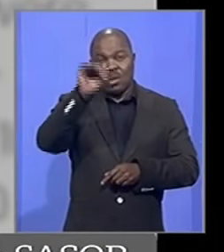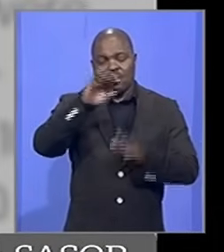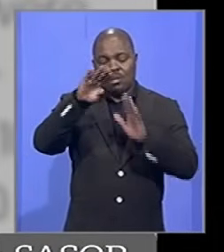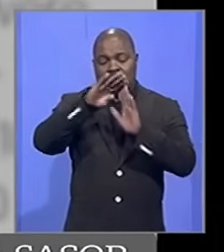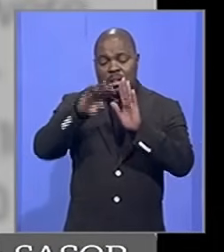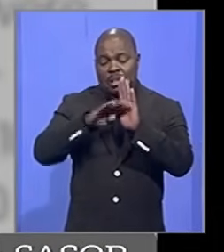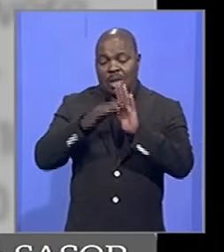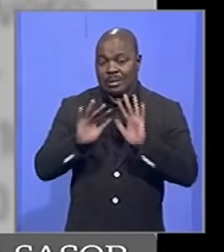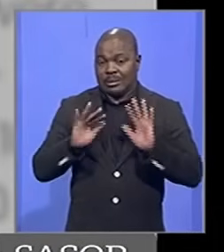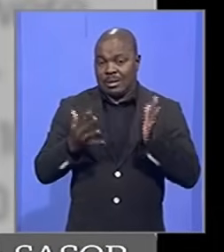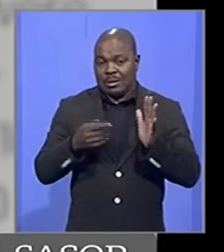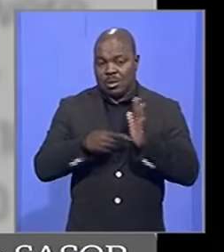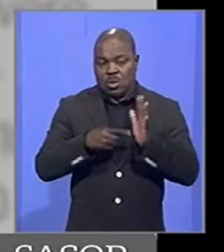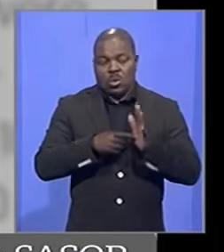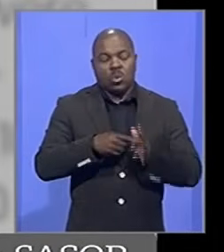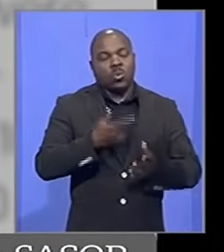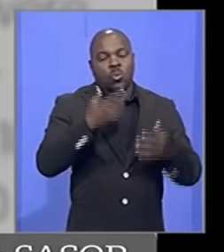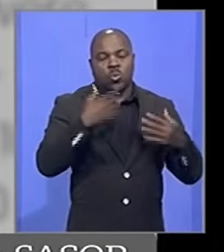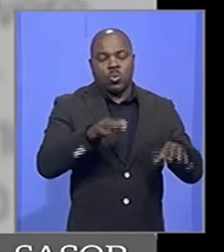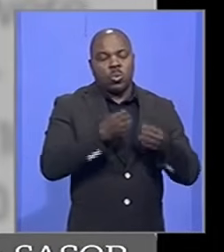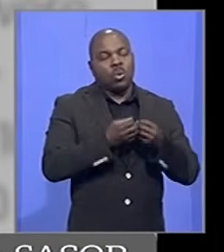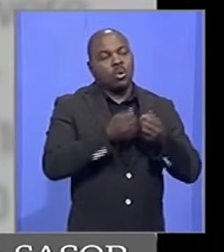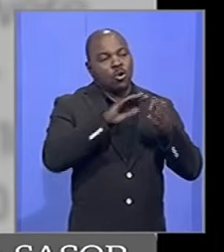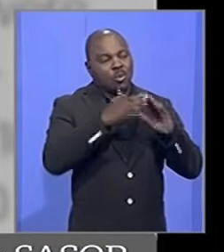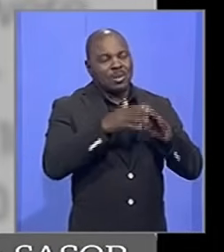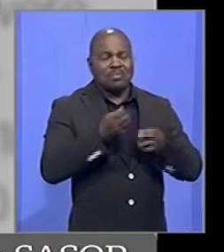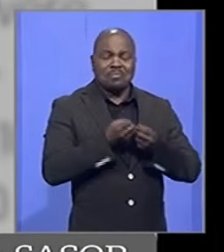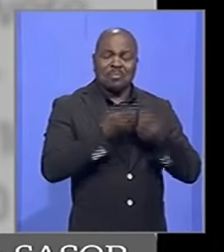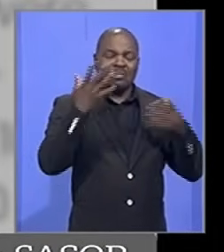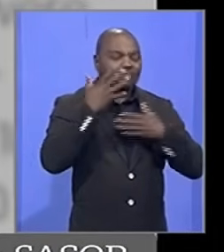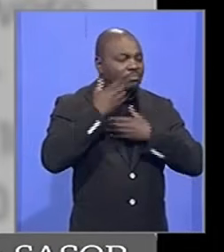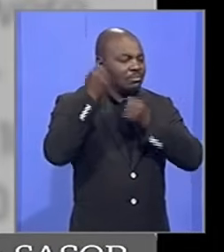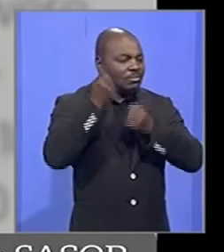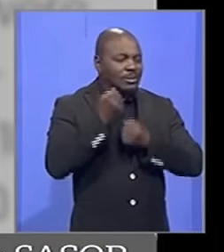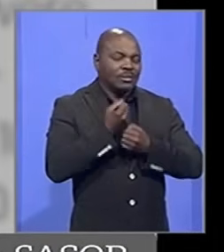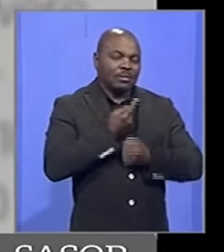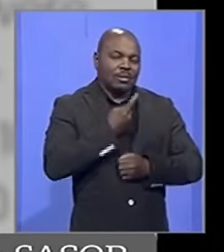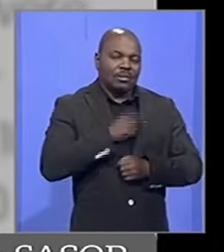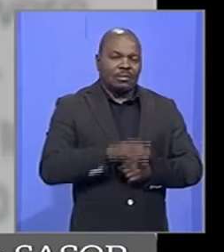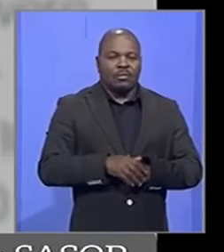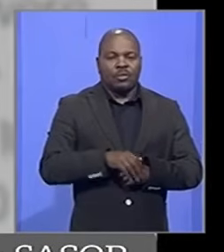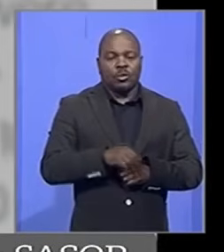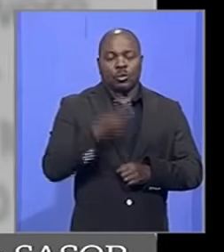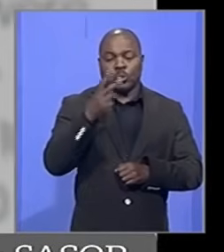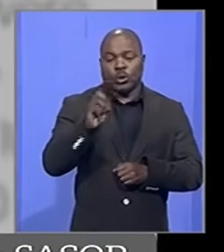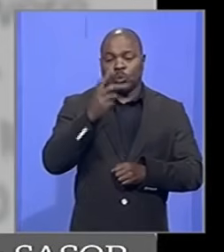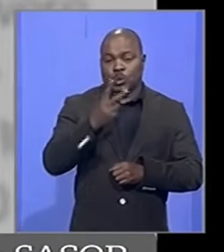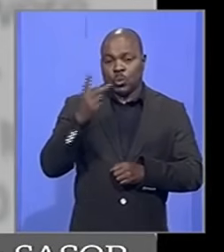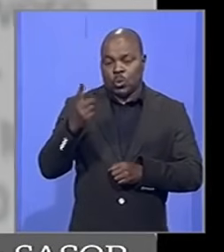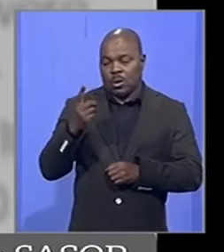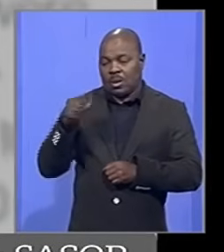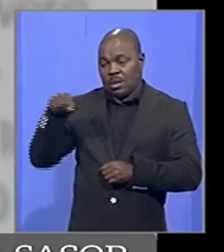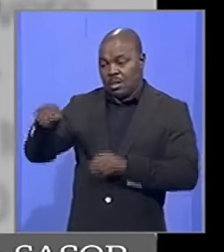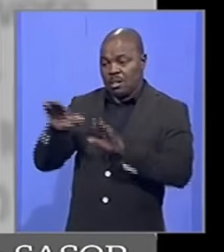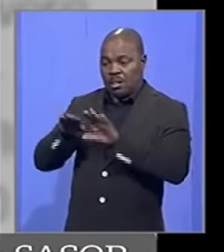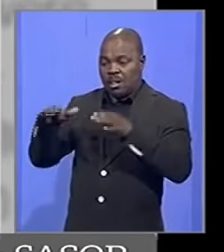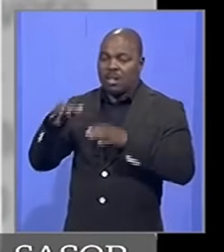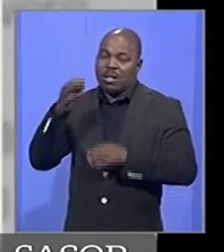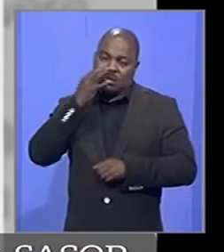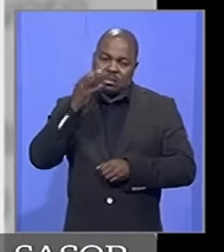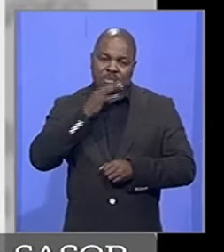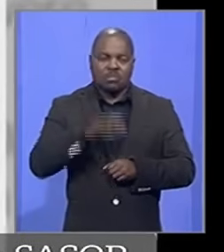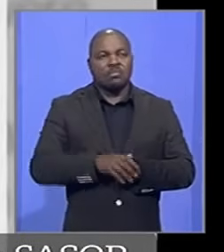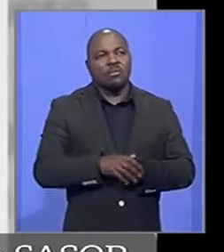la dinaga tseo di itemogelang go ipolaya ga baagi. Ka 2021 SASOP e senotse gore go tswa go ditiragalo